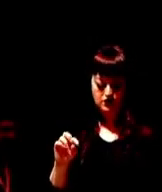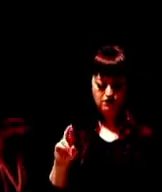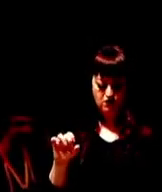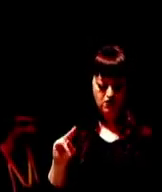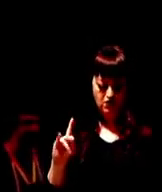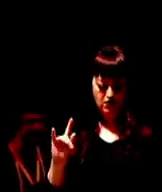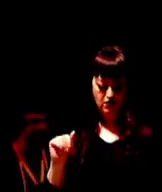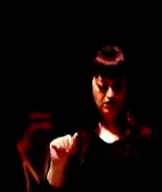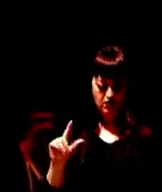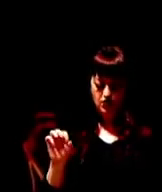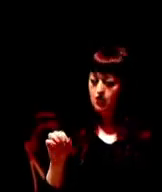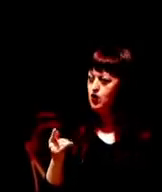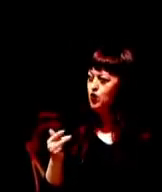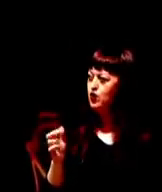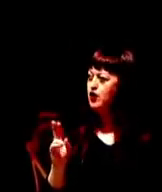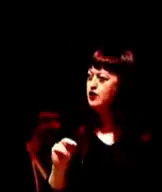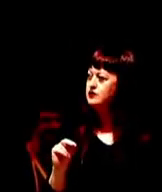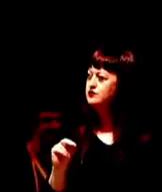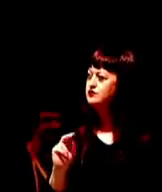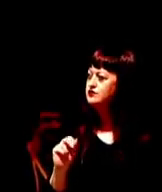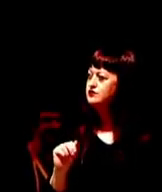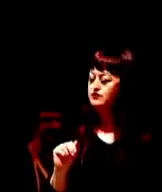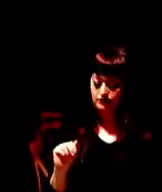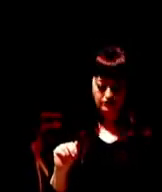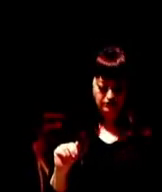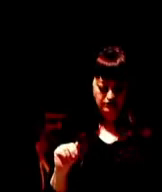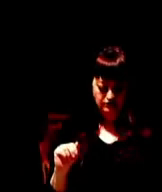Veronica Logan.